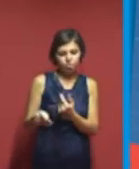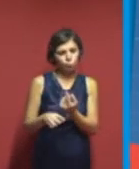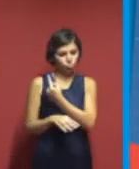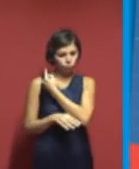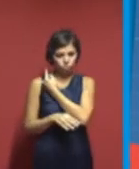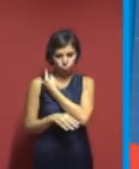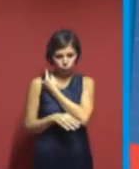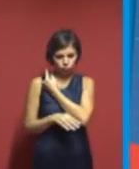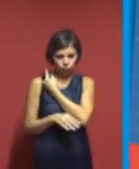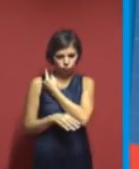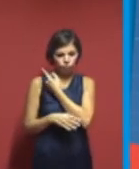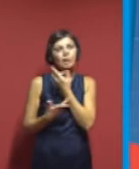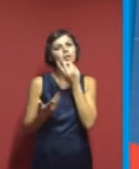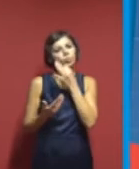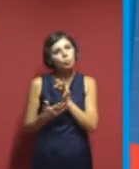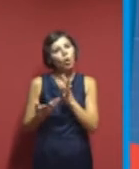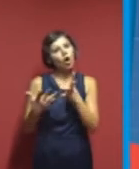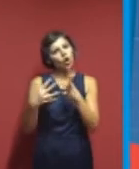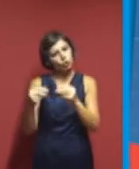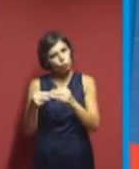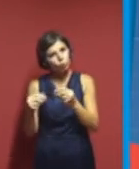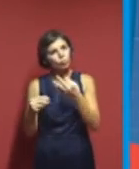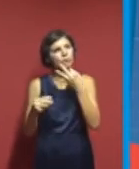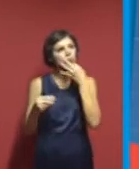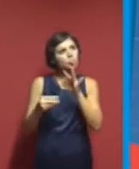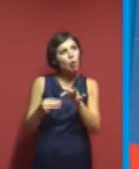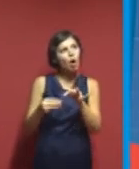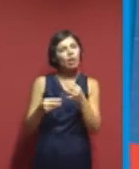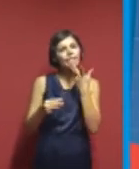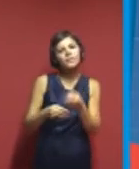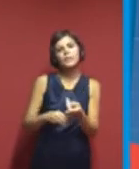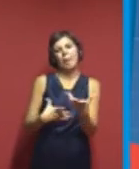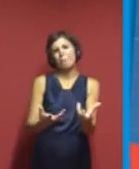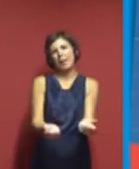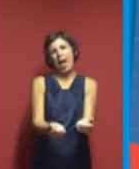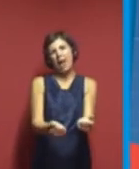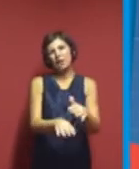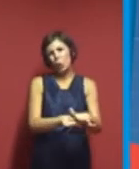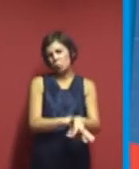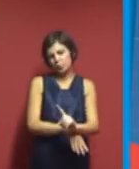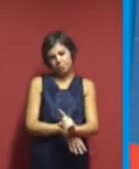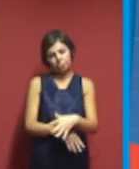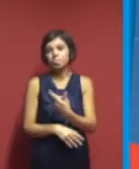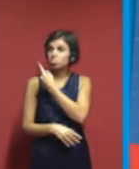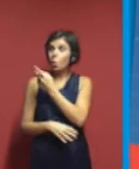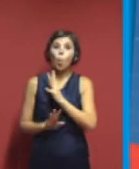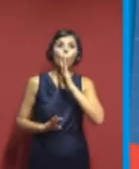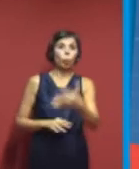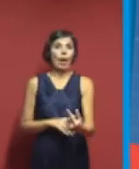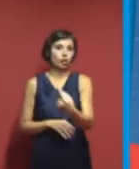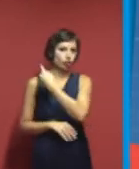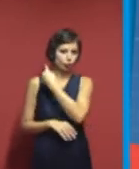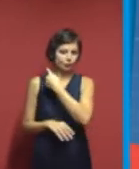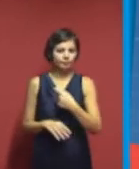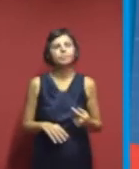buildable but not really practical. These are from a different category, which are objects which are practical